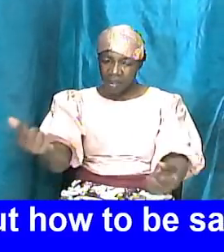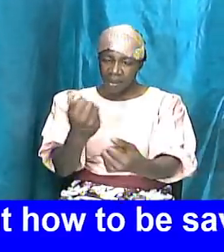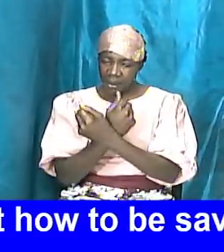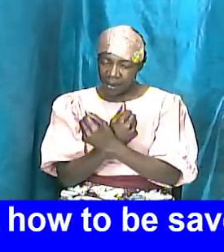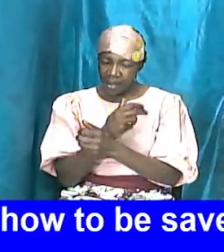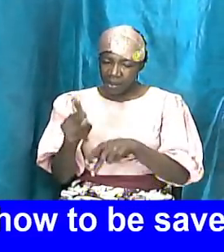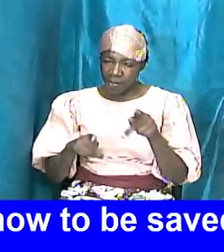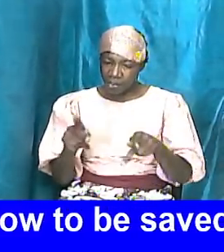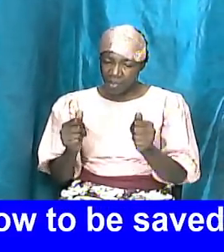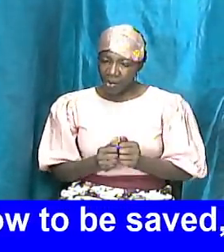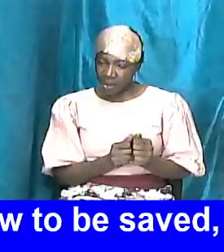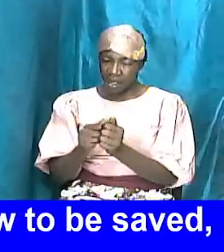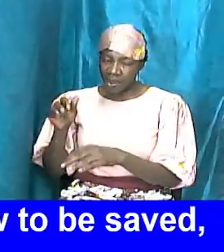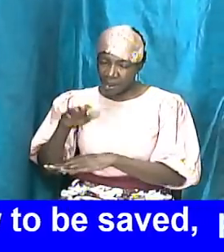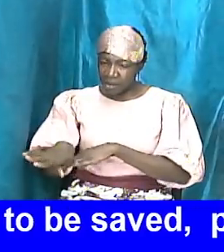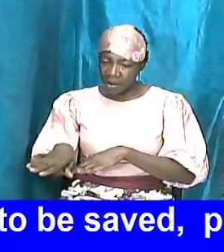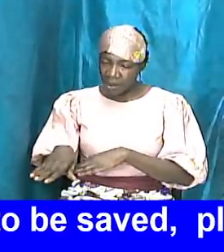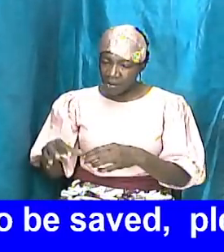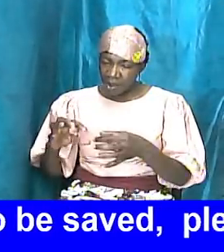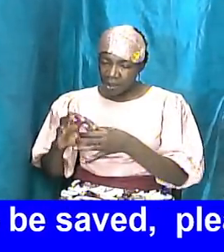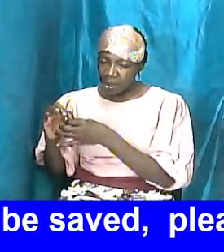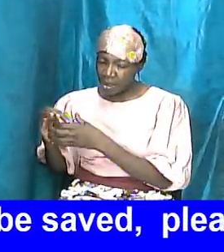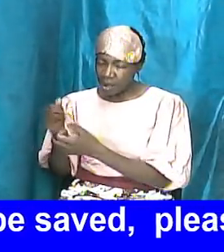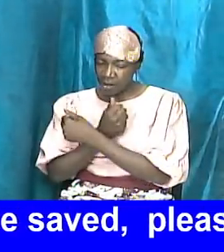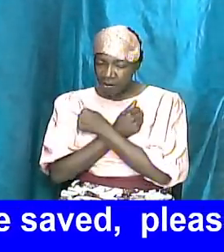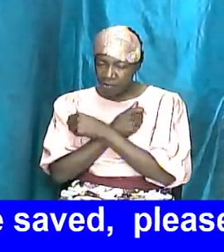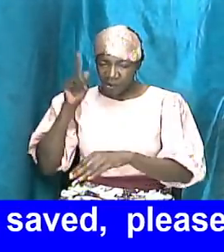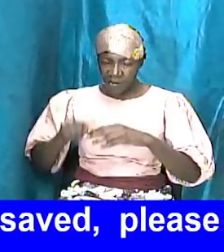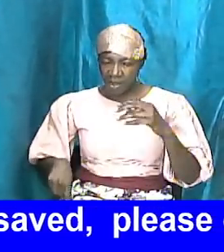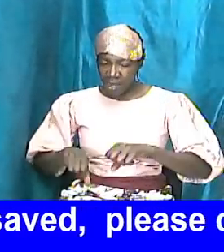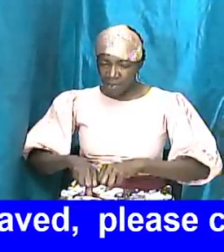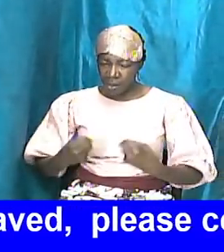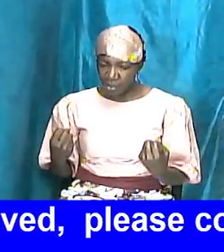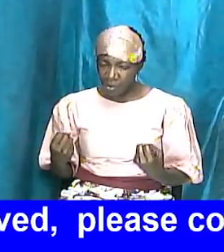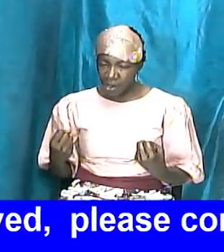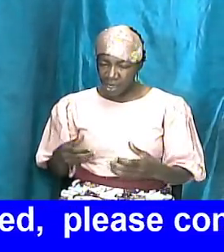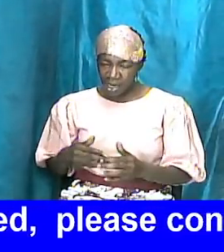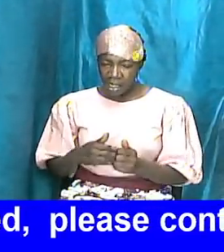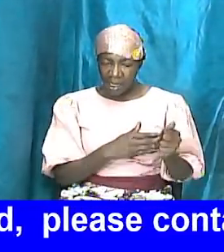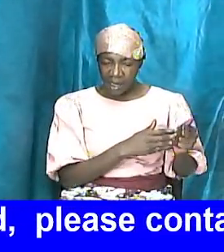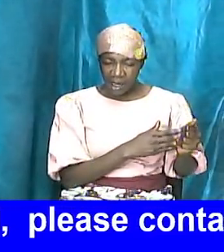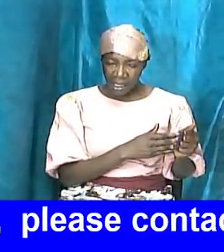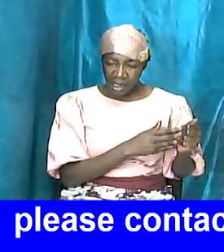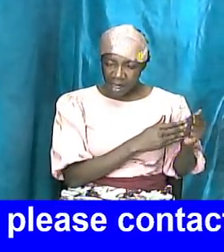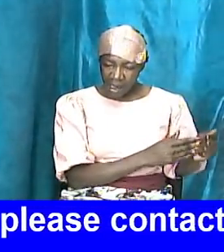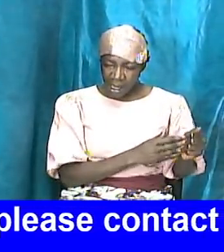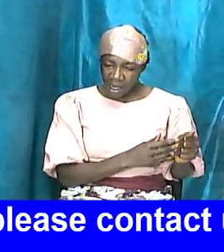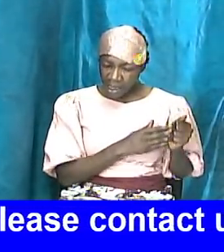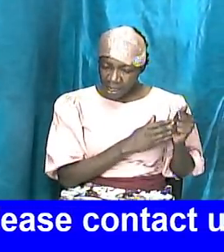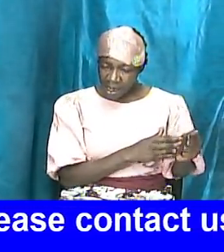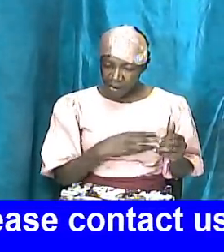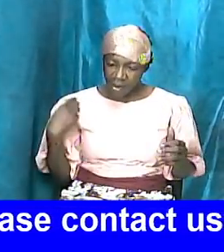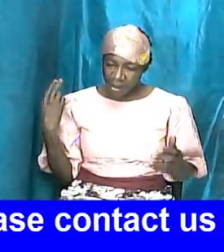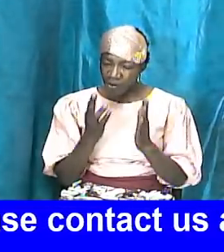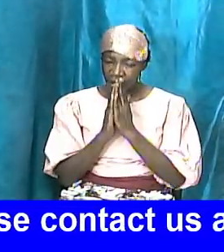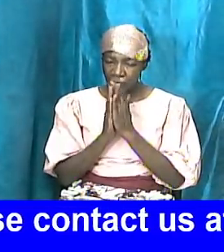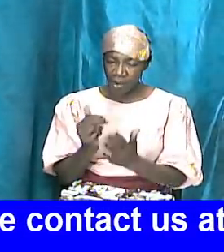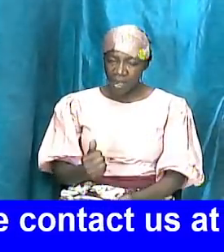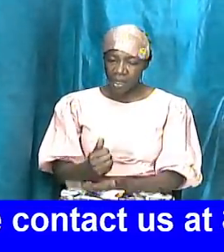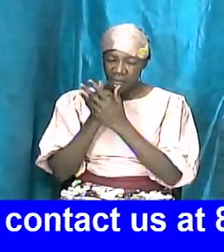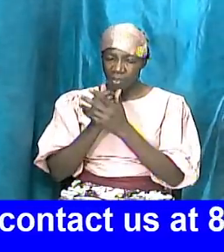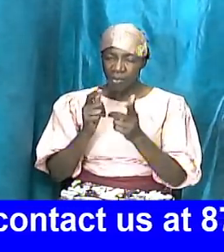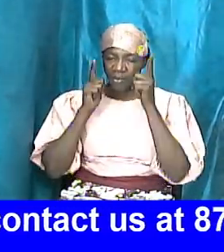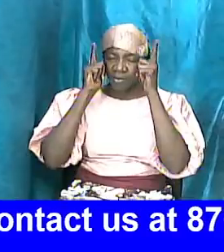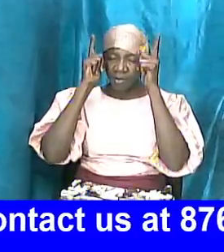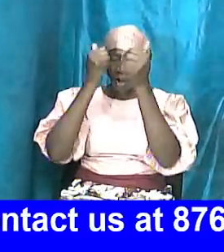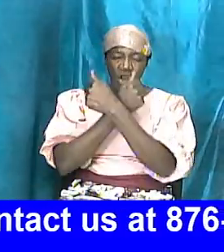together tonight with cords of love that cannot be broken. Lead and guide and direct us, we pray. Help us to